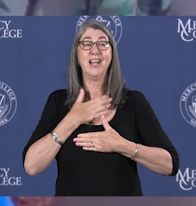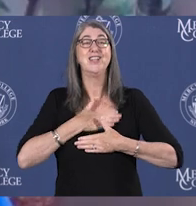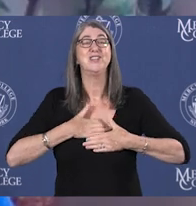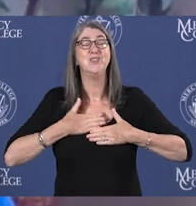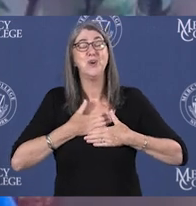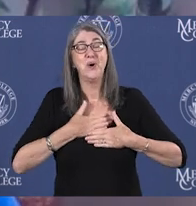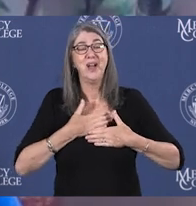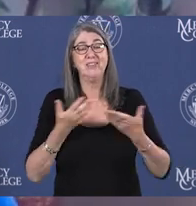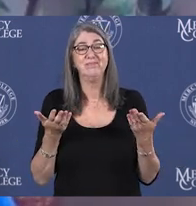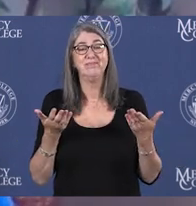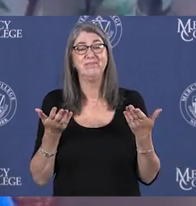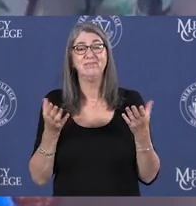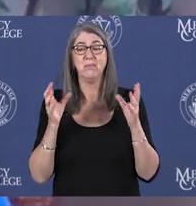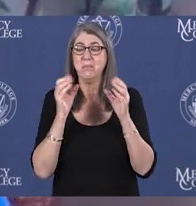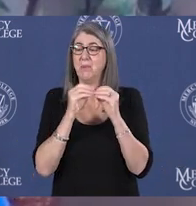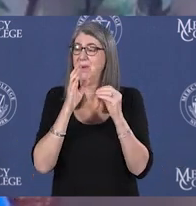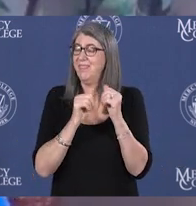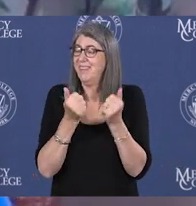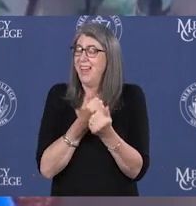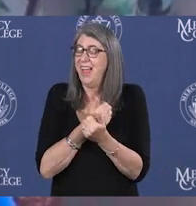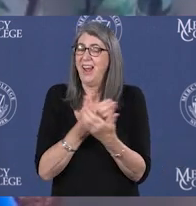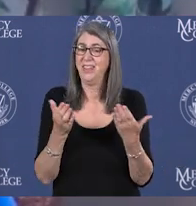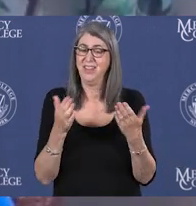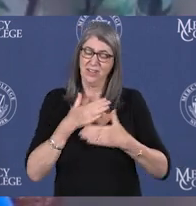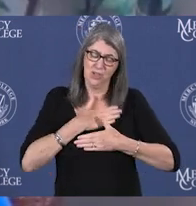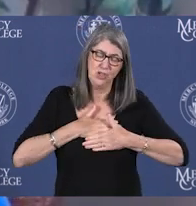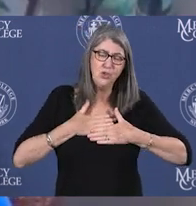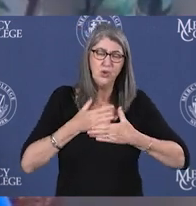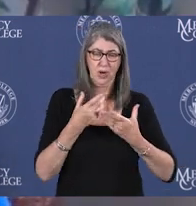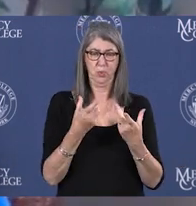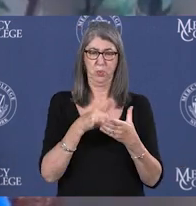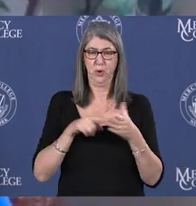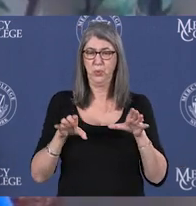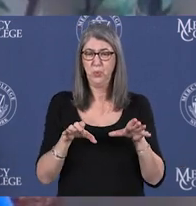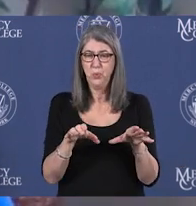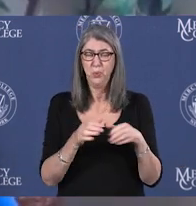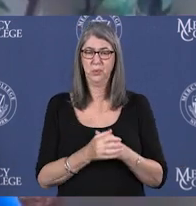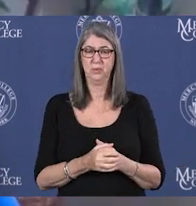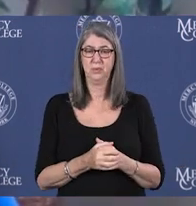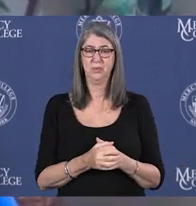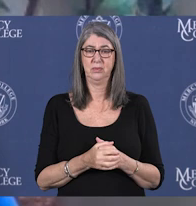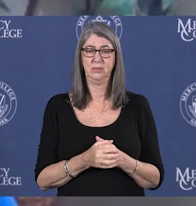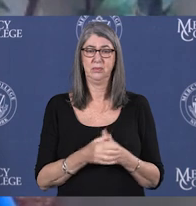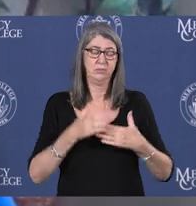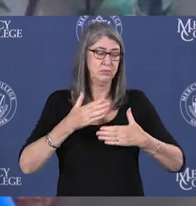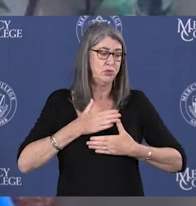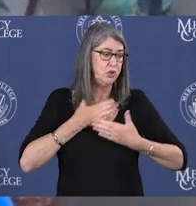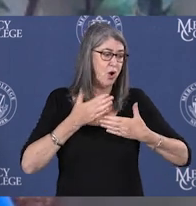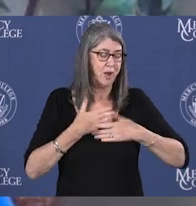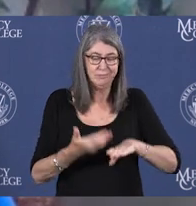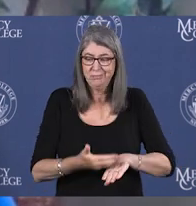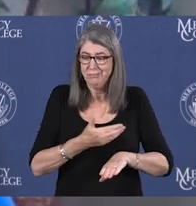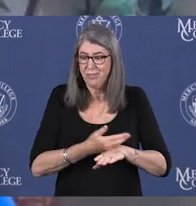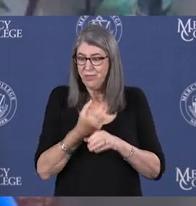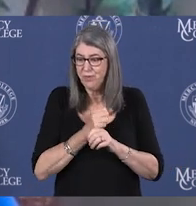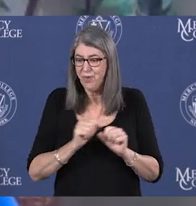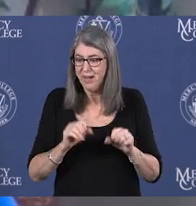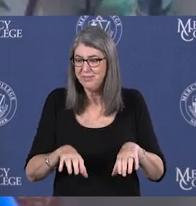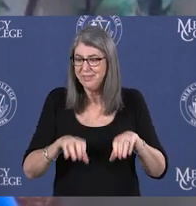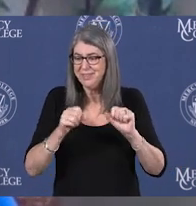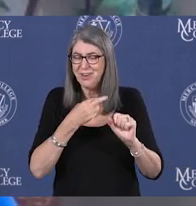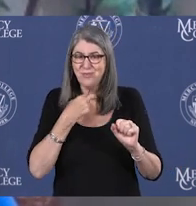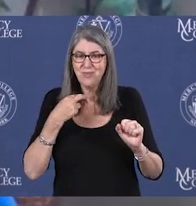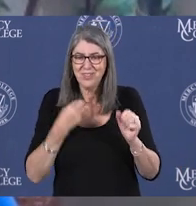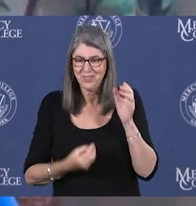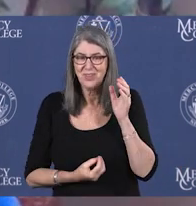Enjoy. More than anything, enjoy what you do. Joy enhances the freedom to take risks